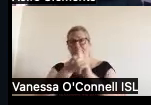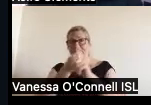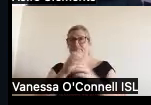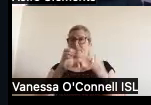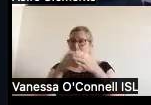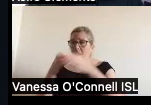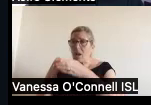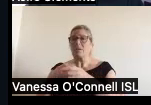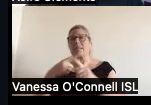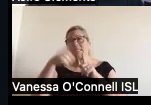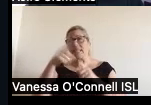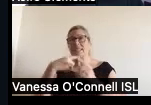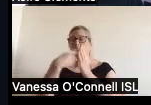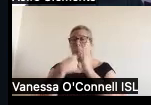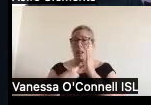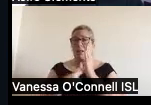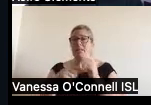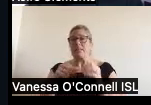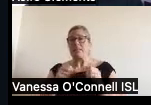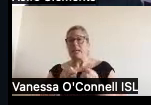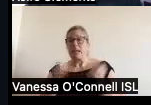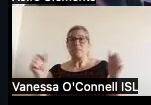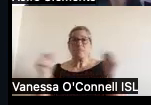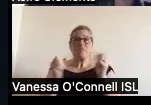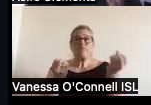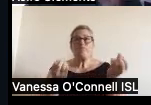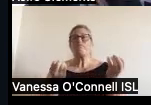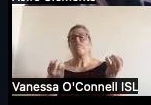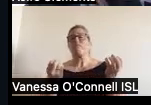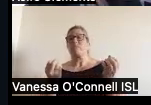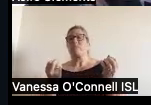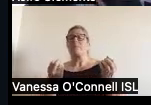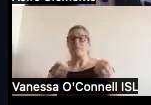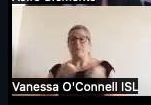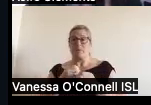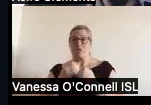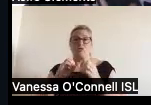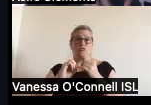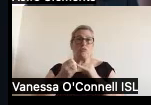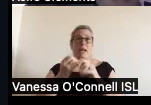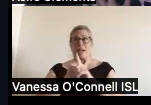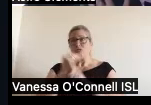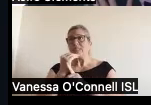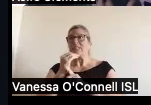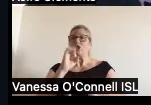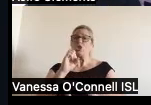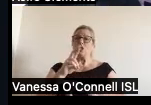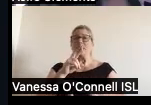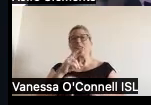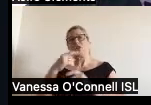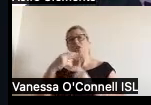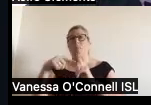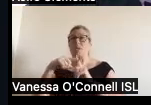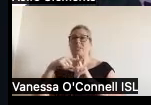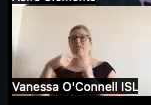policy briefs, to try and increase the number of sort of gender positive policies within the parties that there can be,